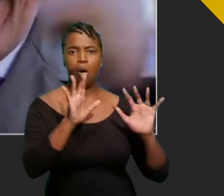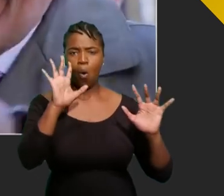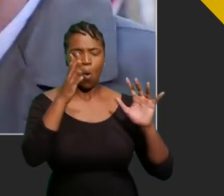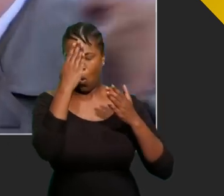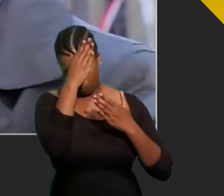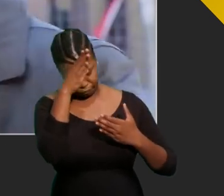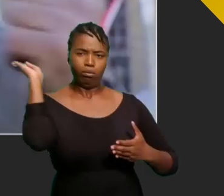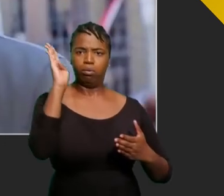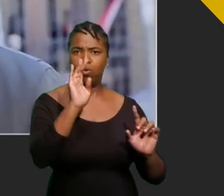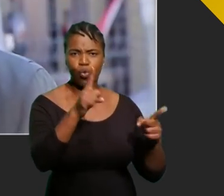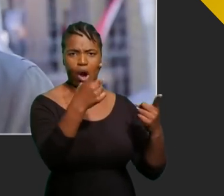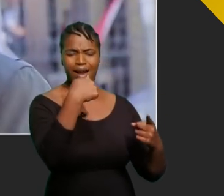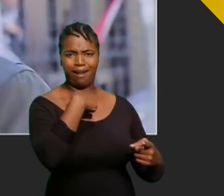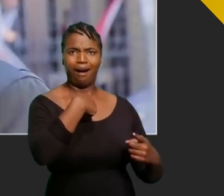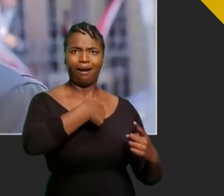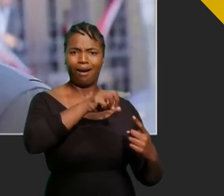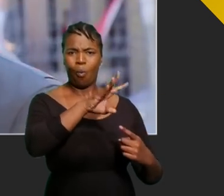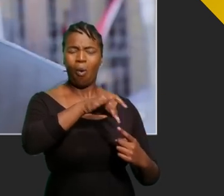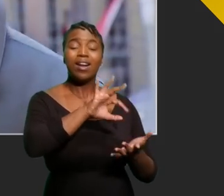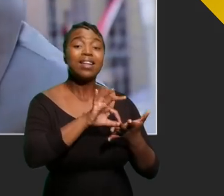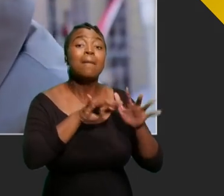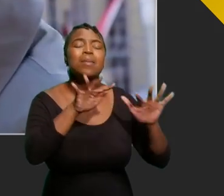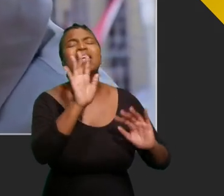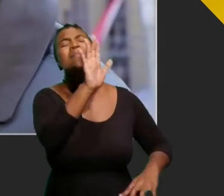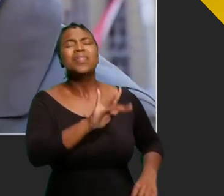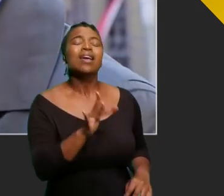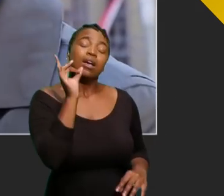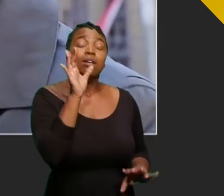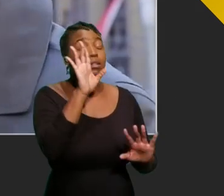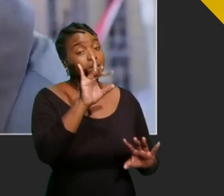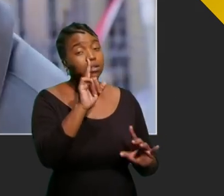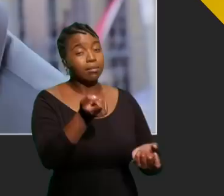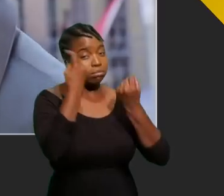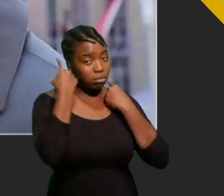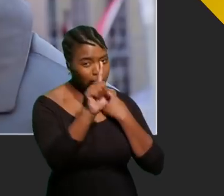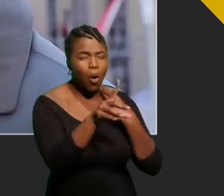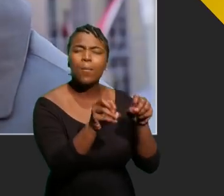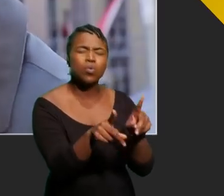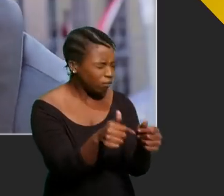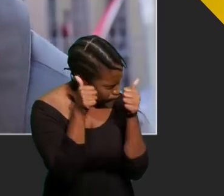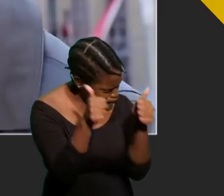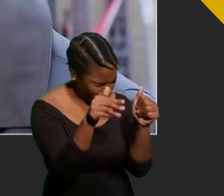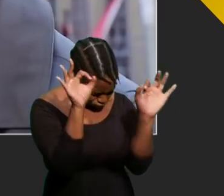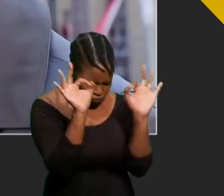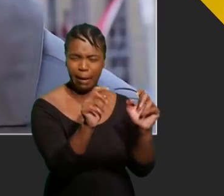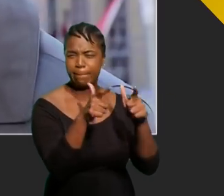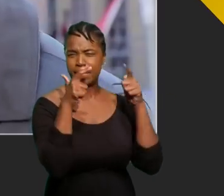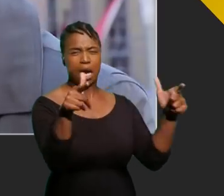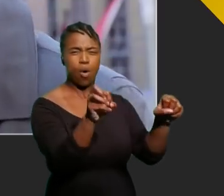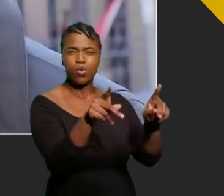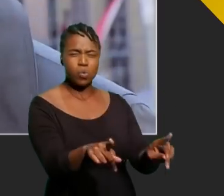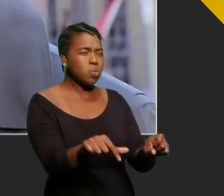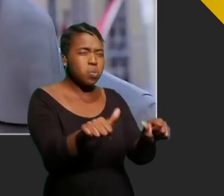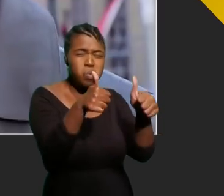it away like you're cleaning a wall. People here, look, don't get me wrong though, the opportunities in South Africa are huge.